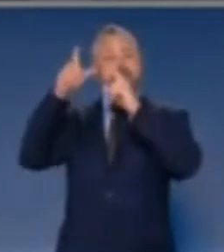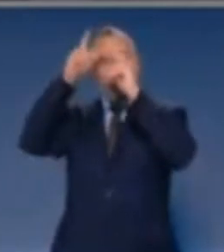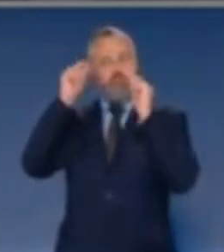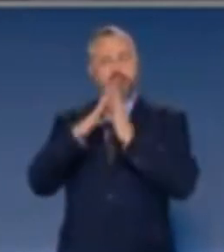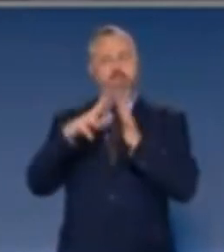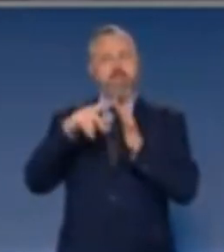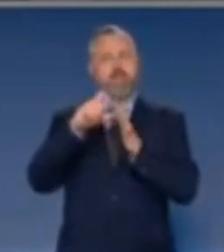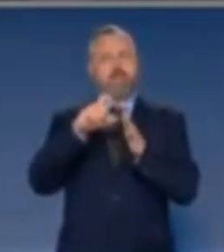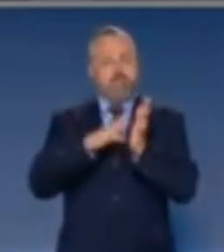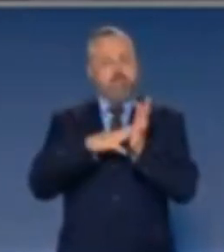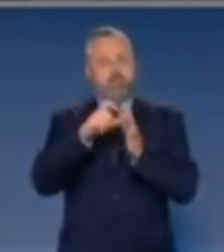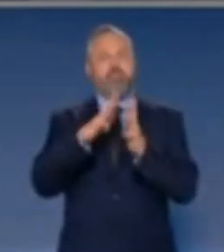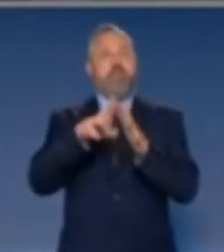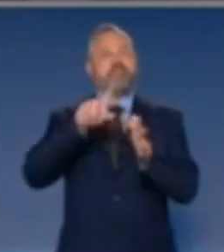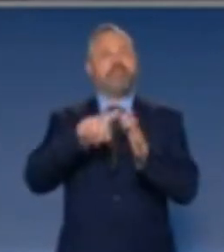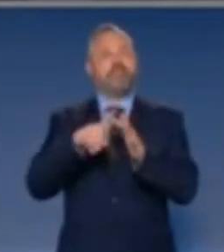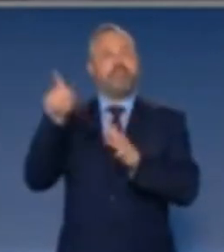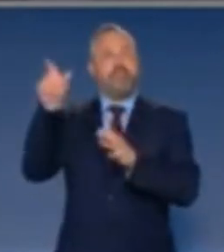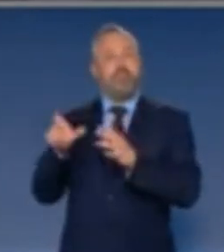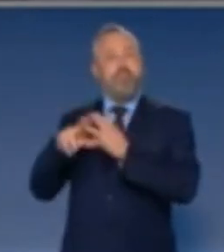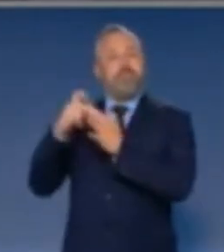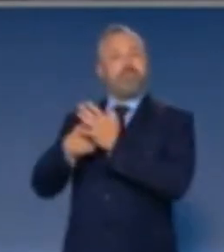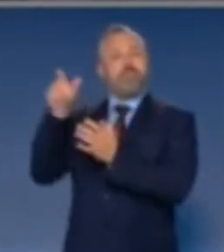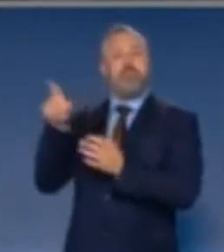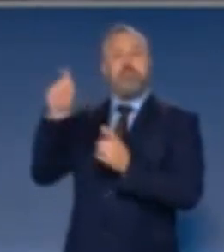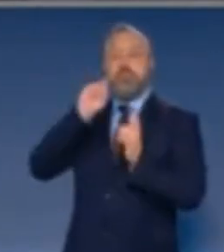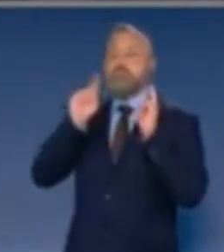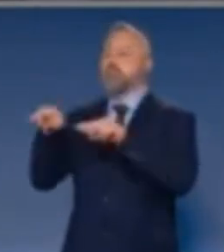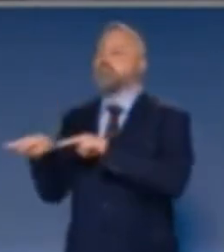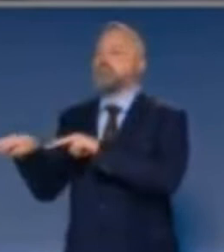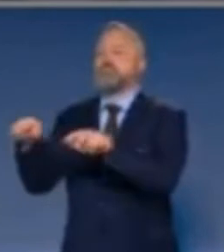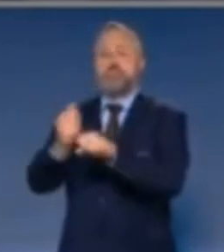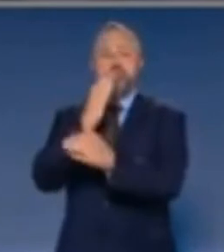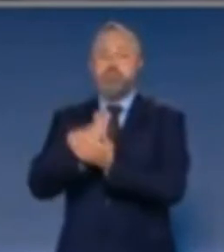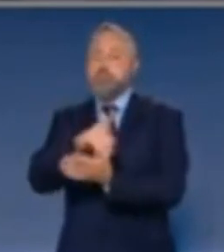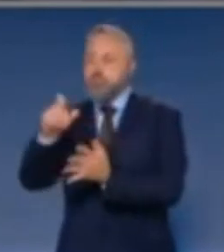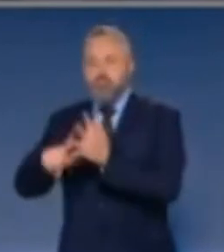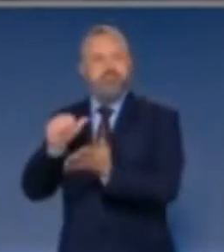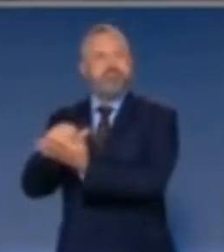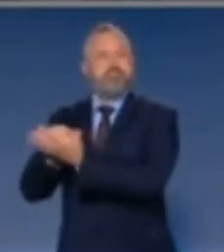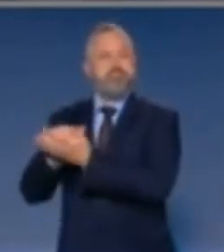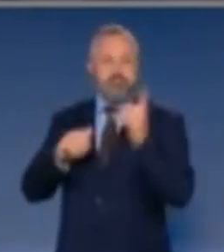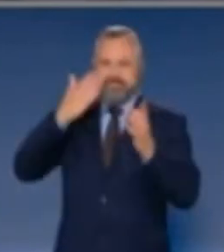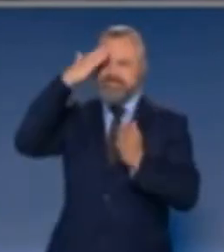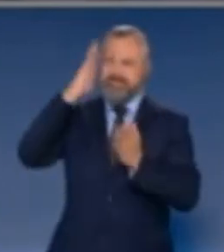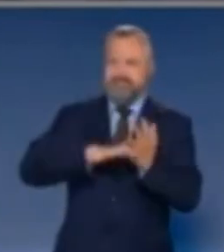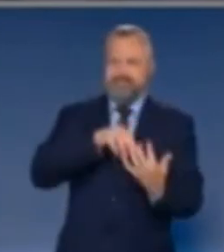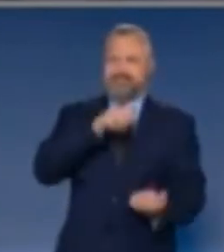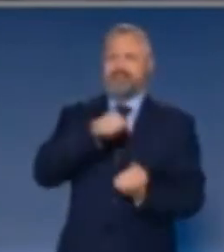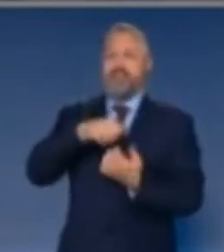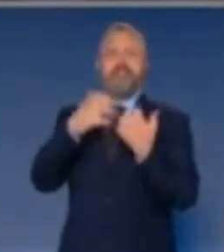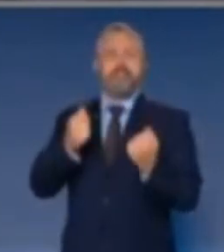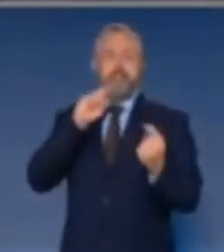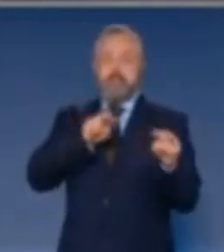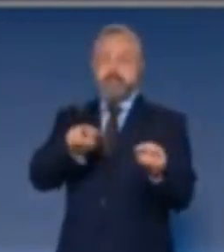the on-site clinical overseer, given her history, her qualifications. Thanks, Minister. Professor Kidd, were you